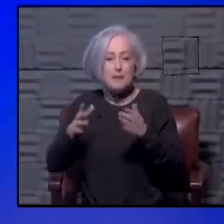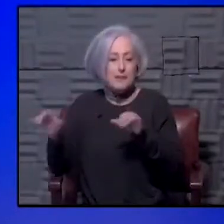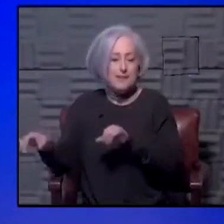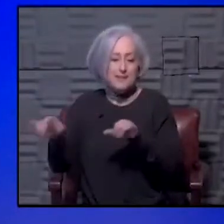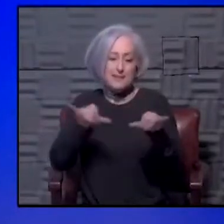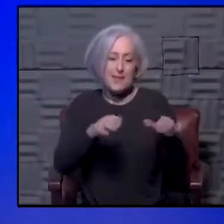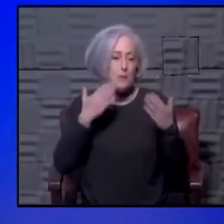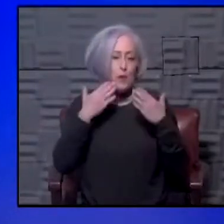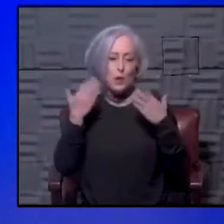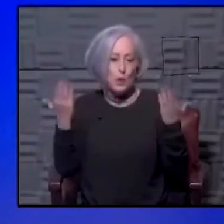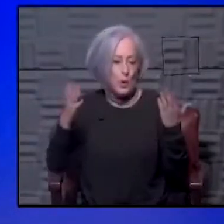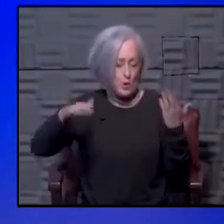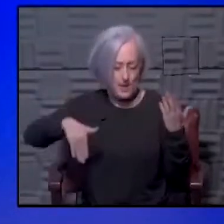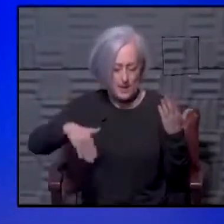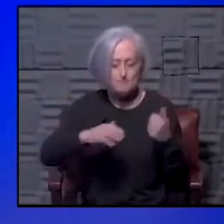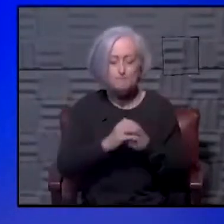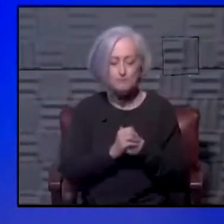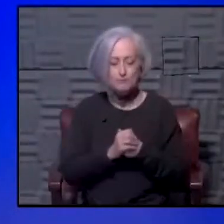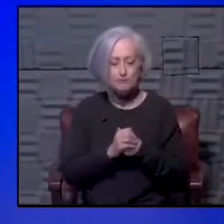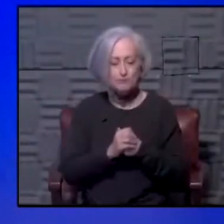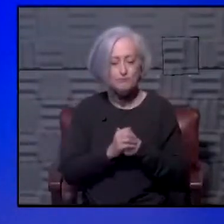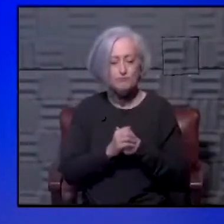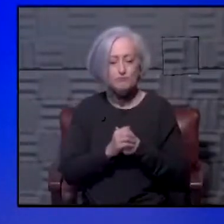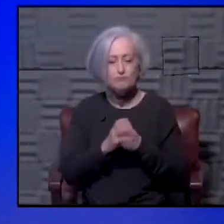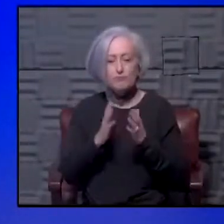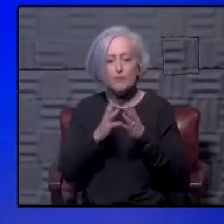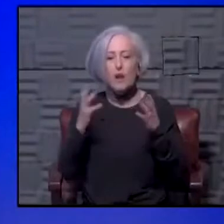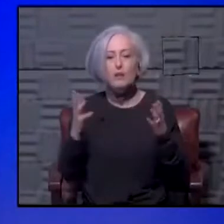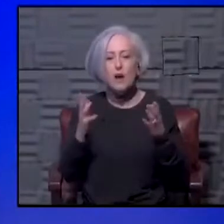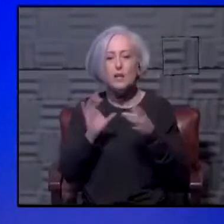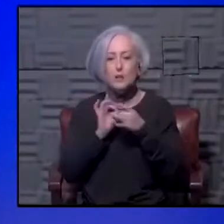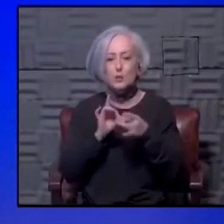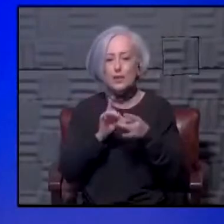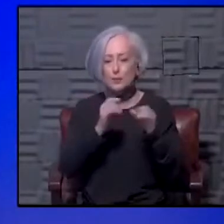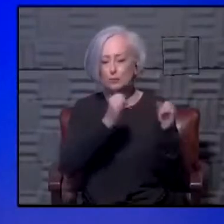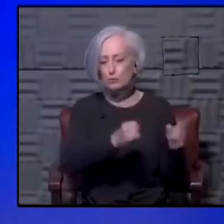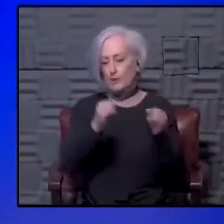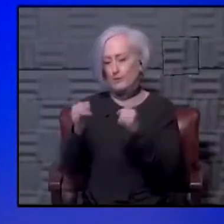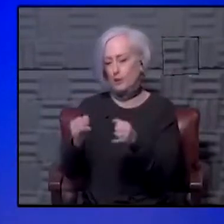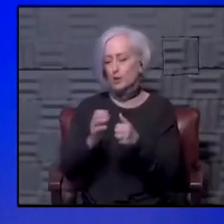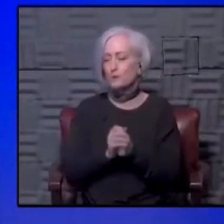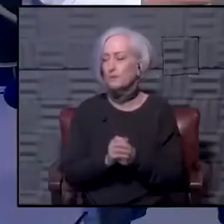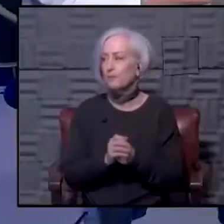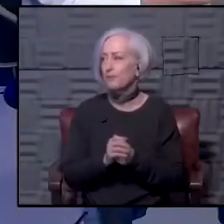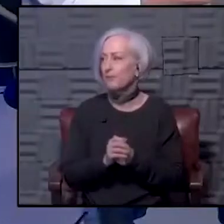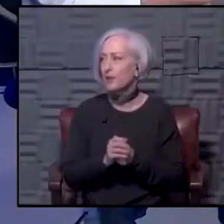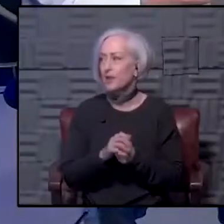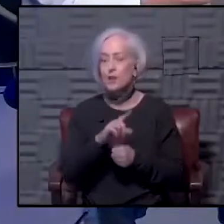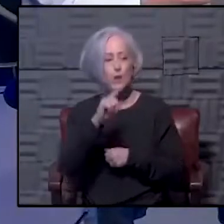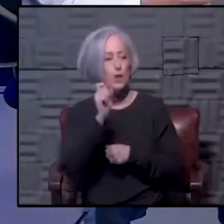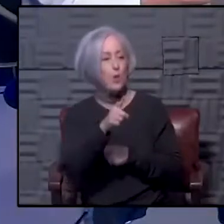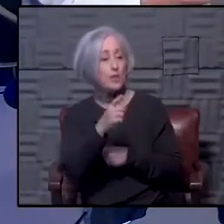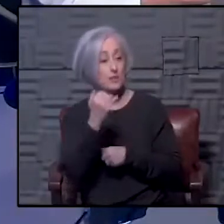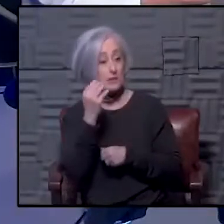So we just don't know that. And again, I think a lot of it boils down to the individual. And the question about, is it common, everyone that I've talked to who